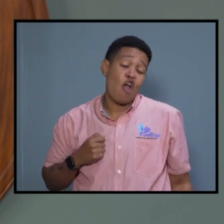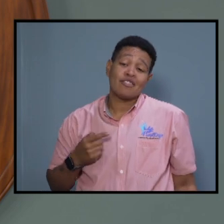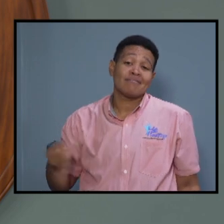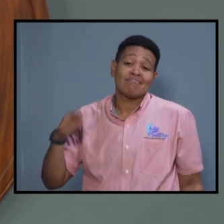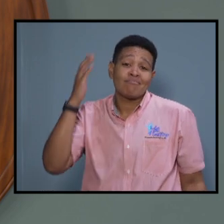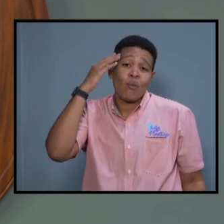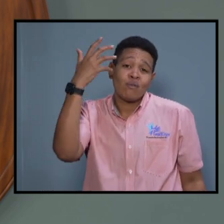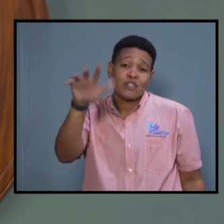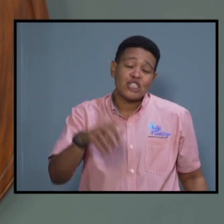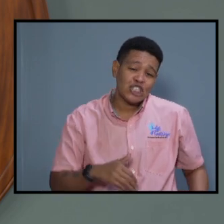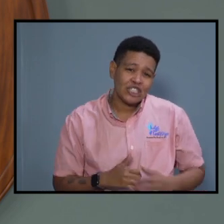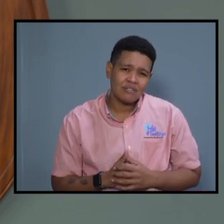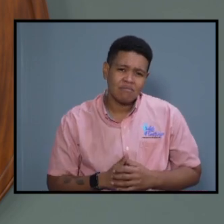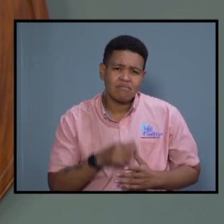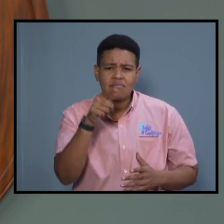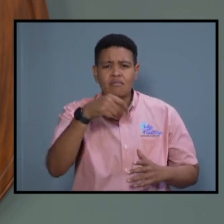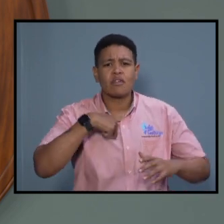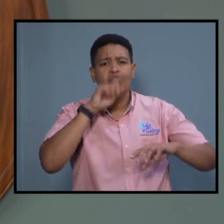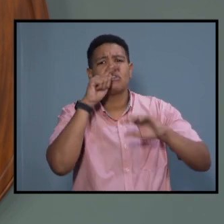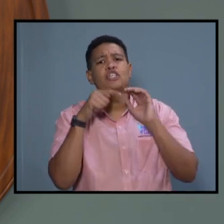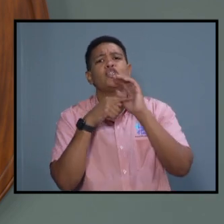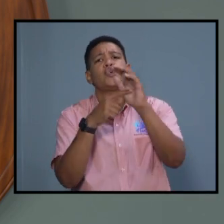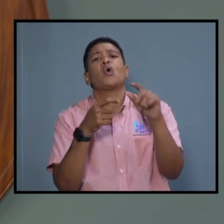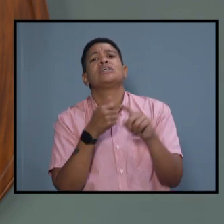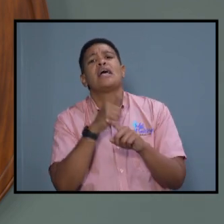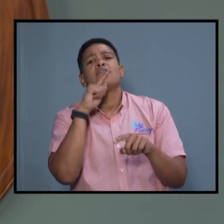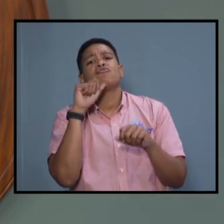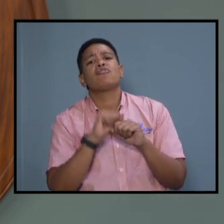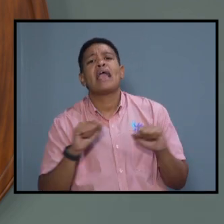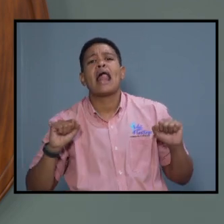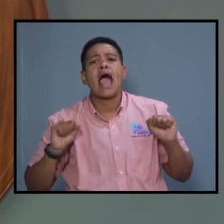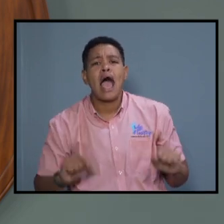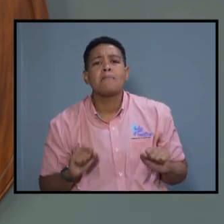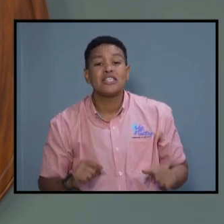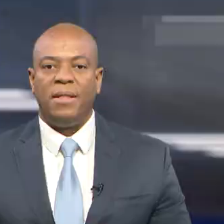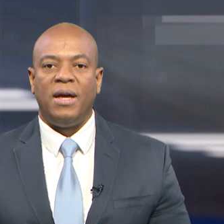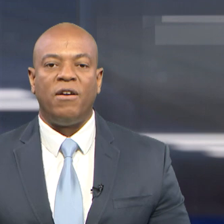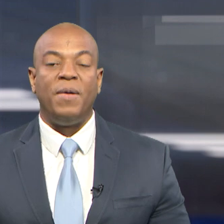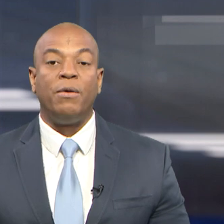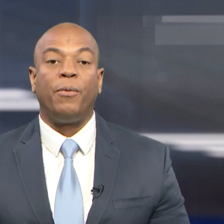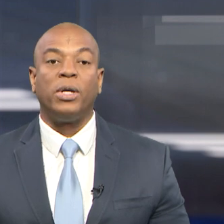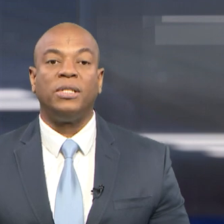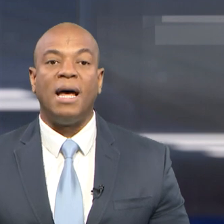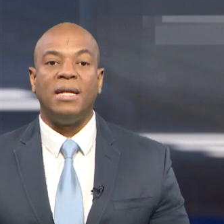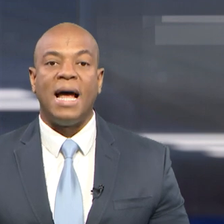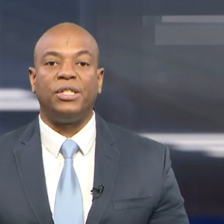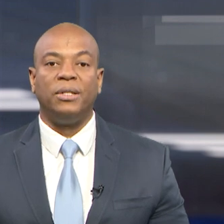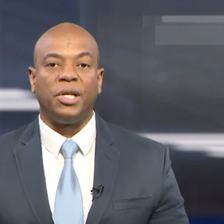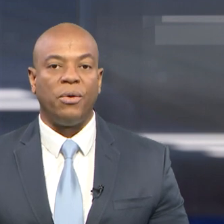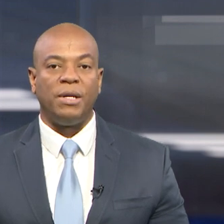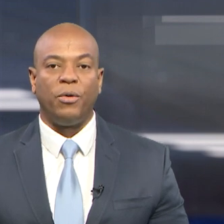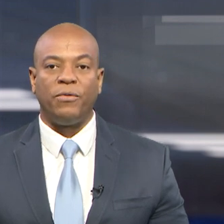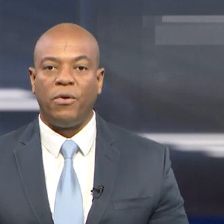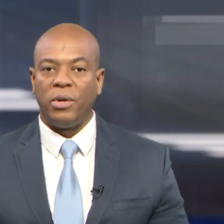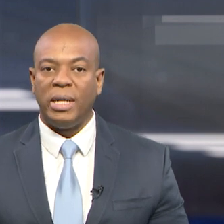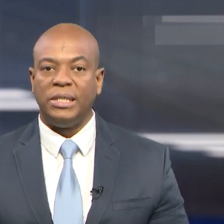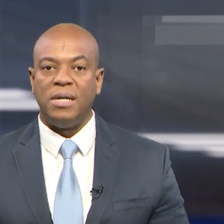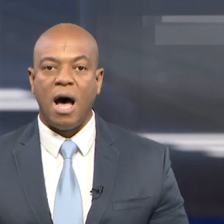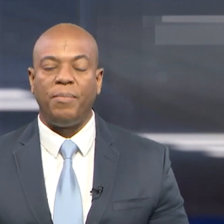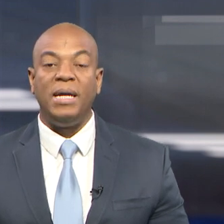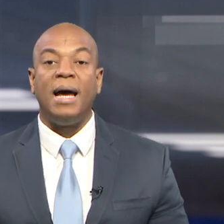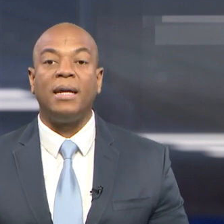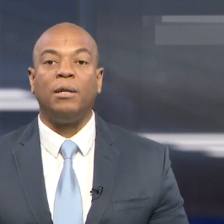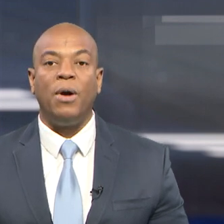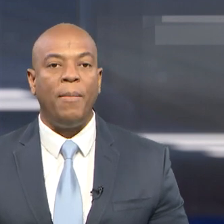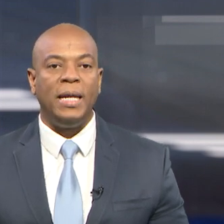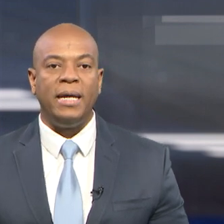Holness was responding to questions posed by journalists at a press conference Sunday. There have been reports that the national security portfolio is